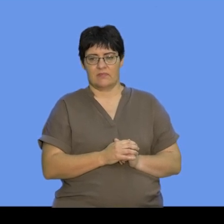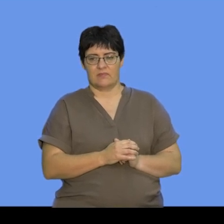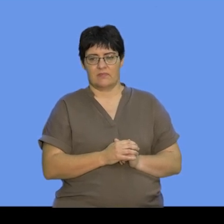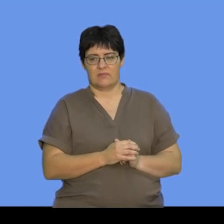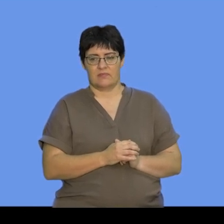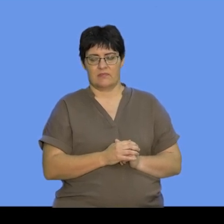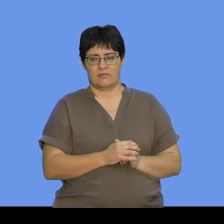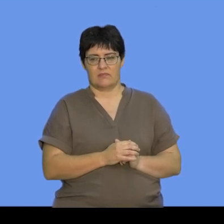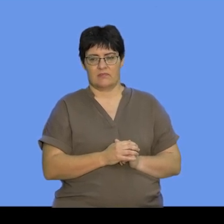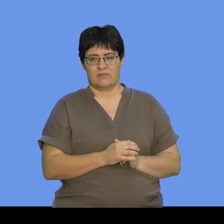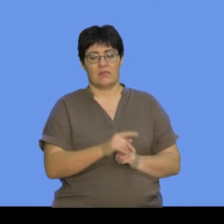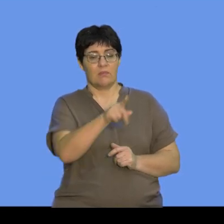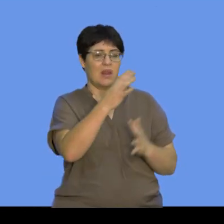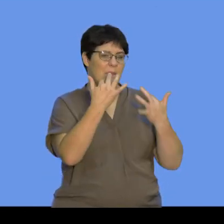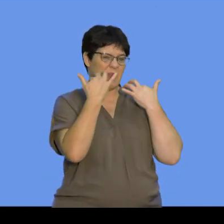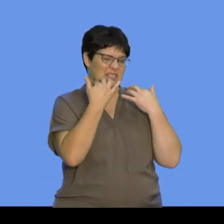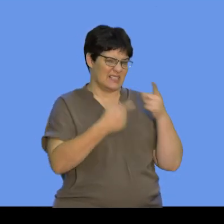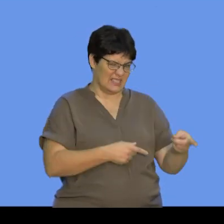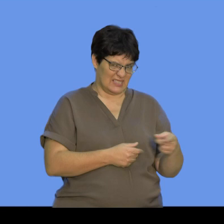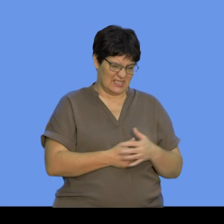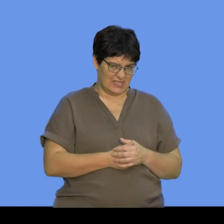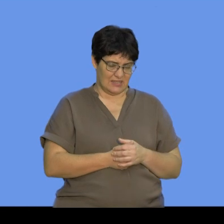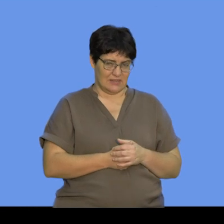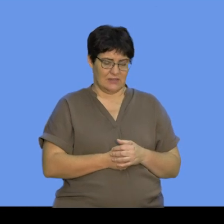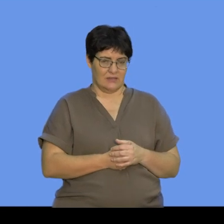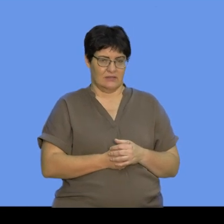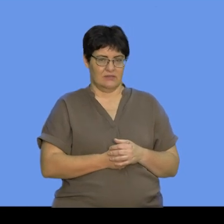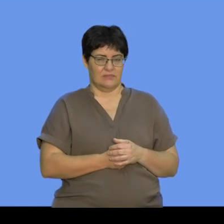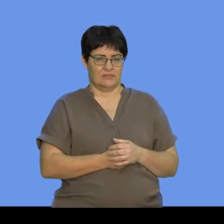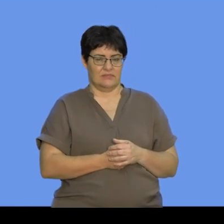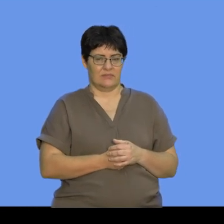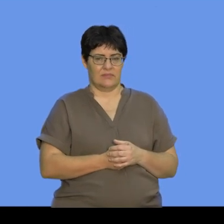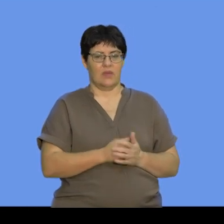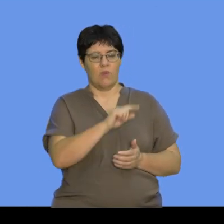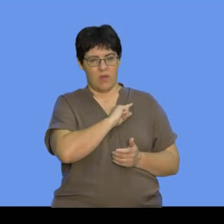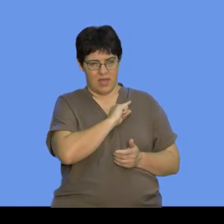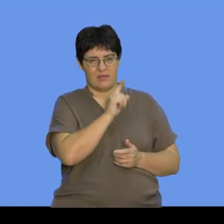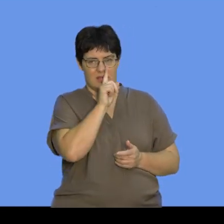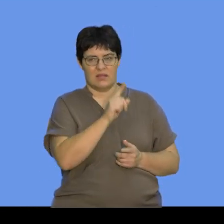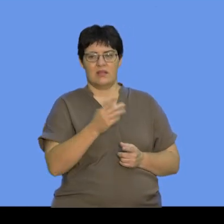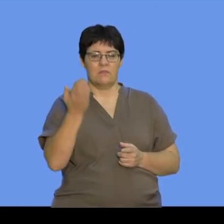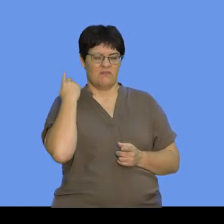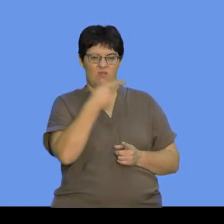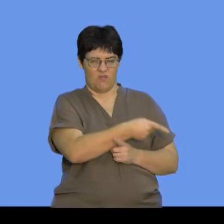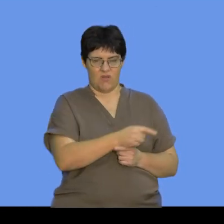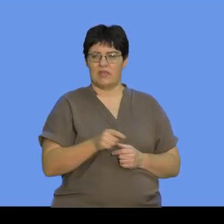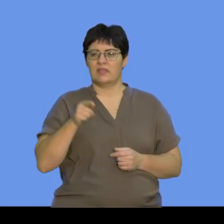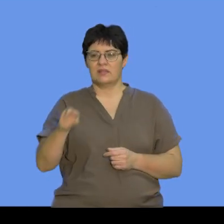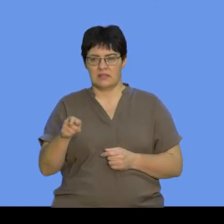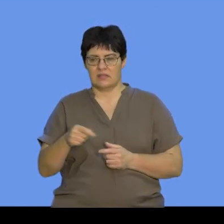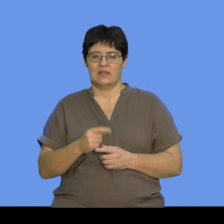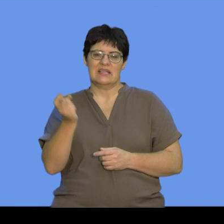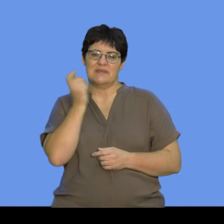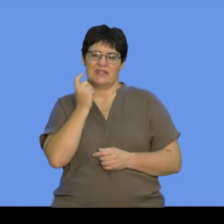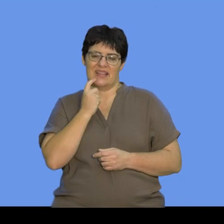A, which it could be plastic, this could be plastic, okay, because we have that background now, and then maybe this could be a metal that